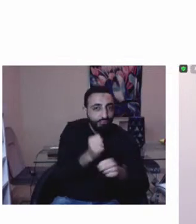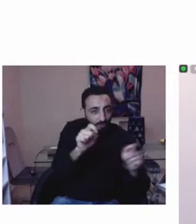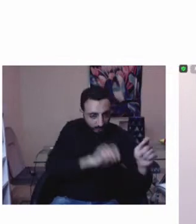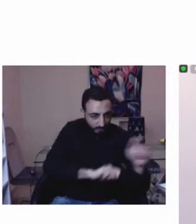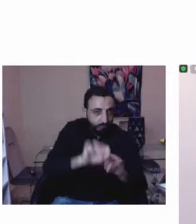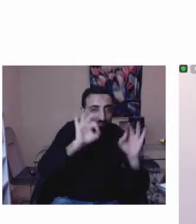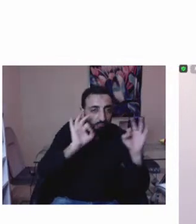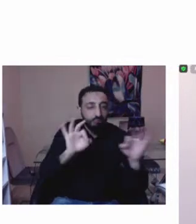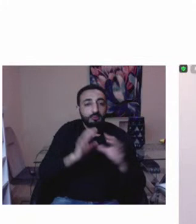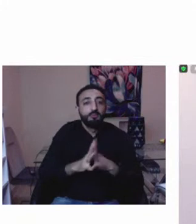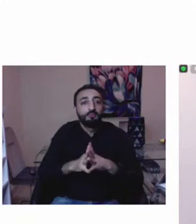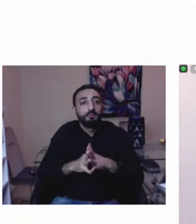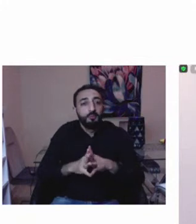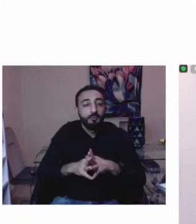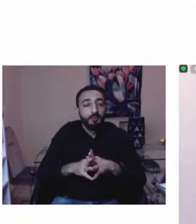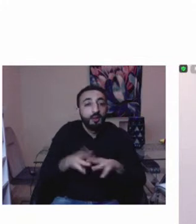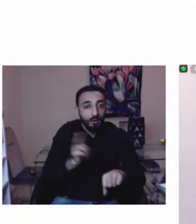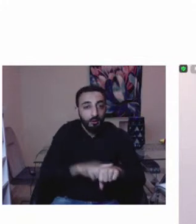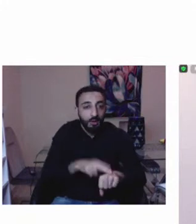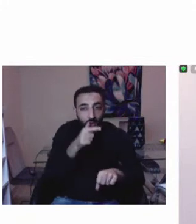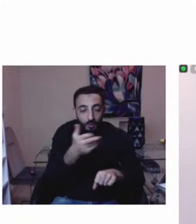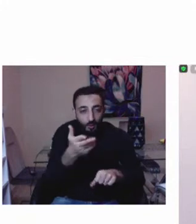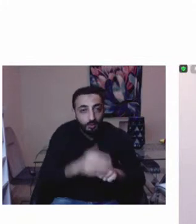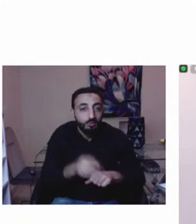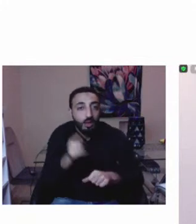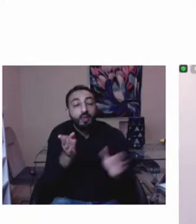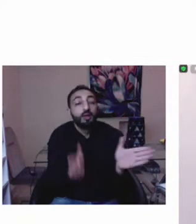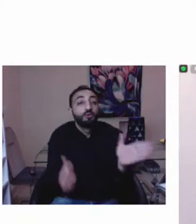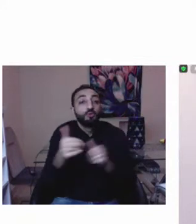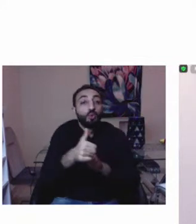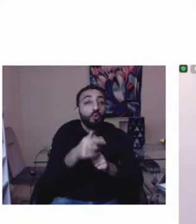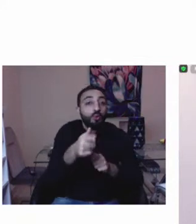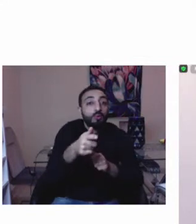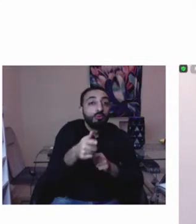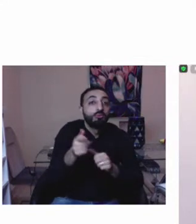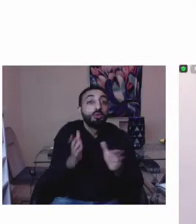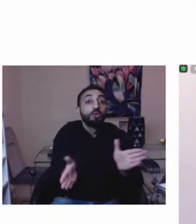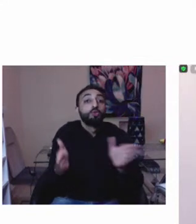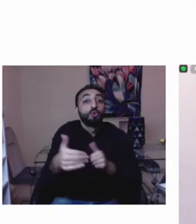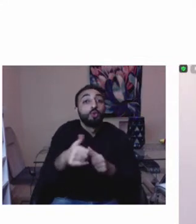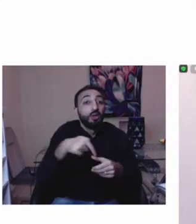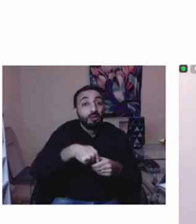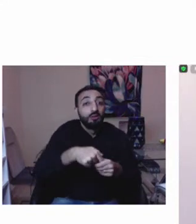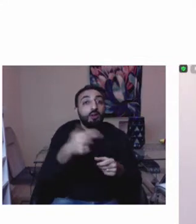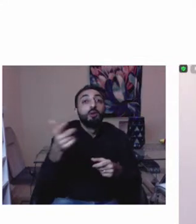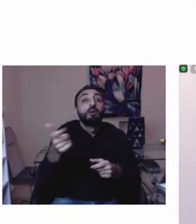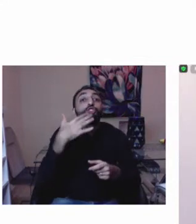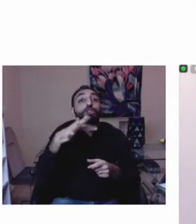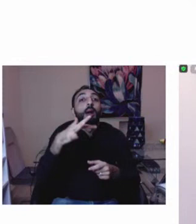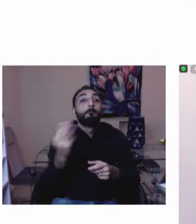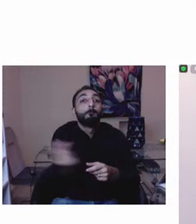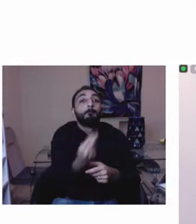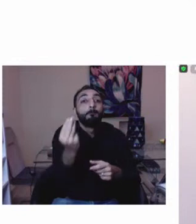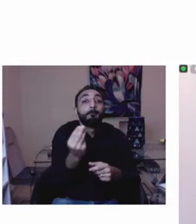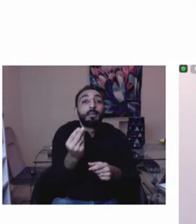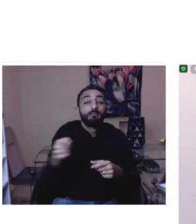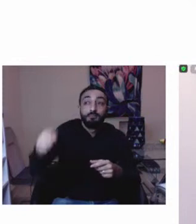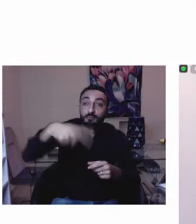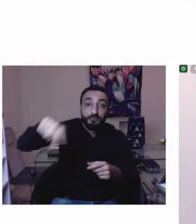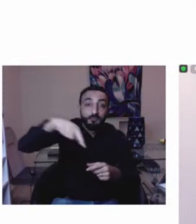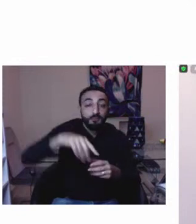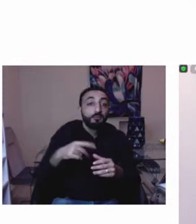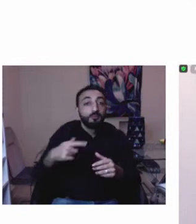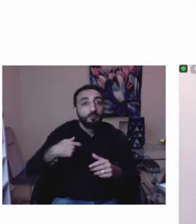gives power to young people to decide and allocate resources. Member states should prioritize